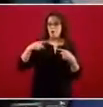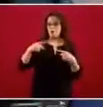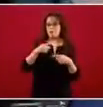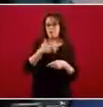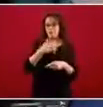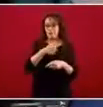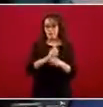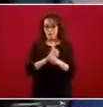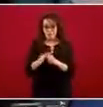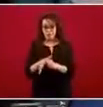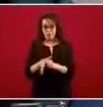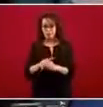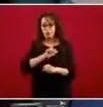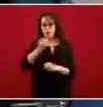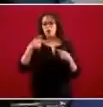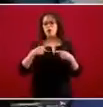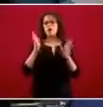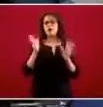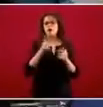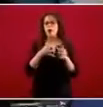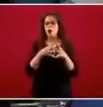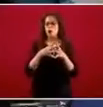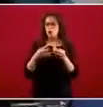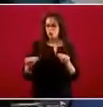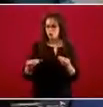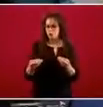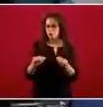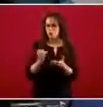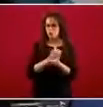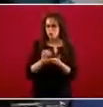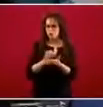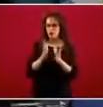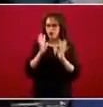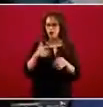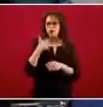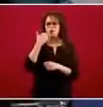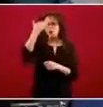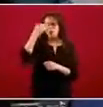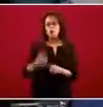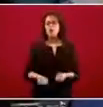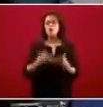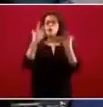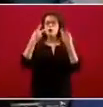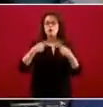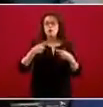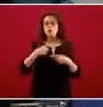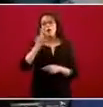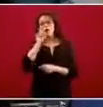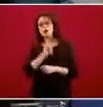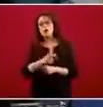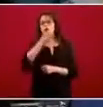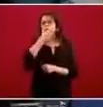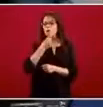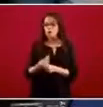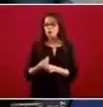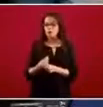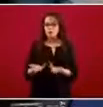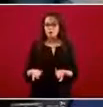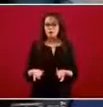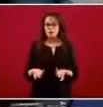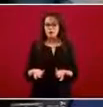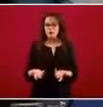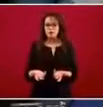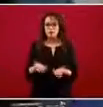Because we don't really know how many recovered patients we are dealing with so far. Could you prepare that information for us? How many men, how many